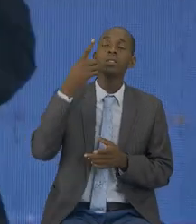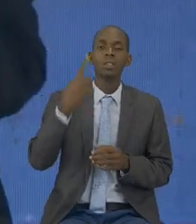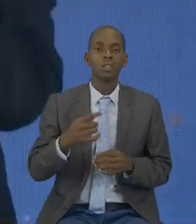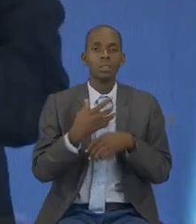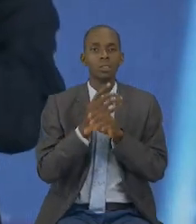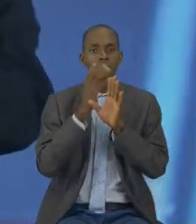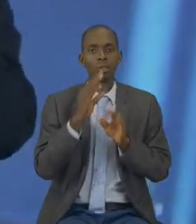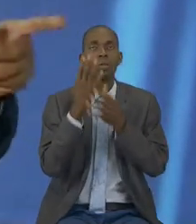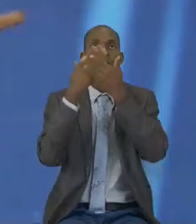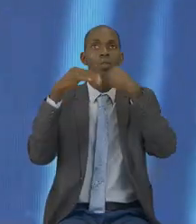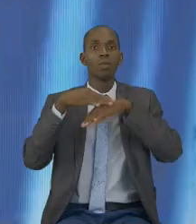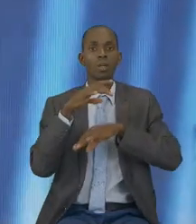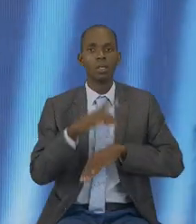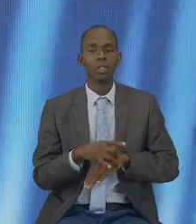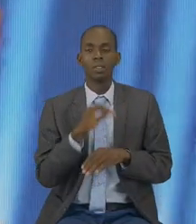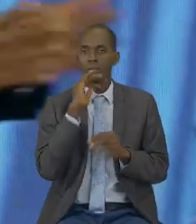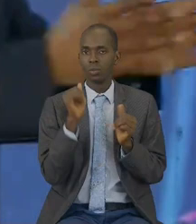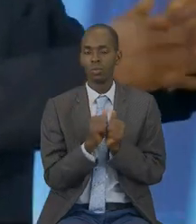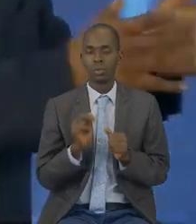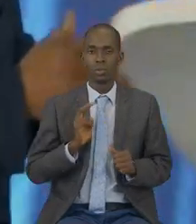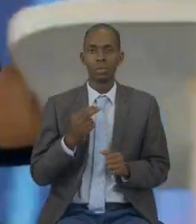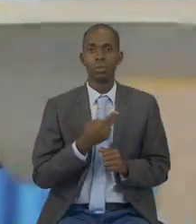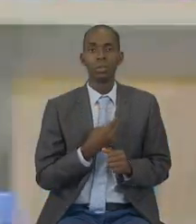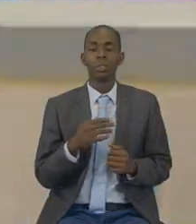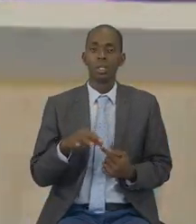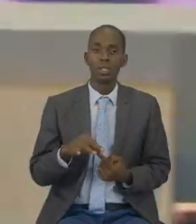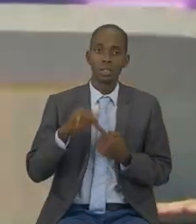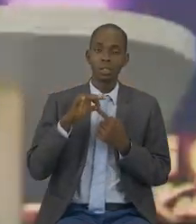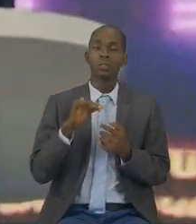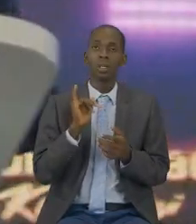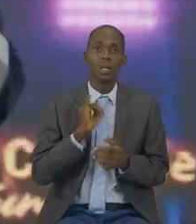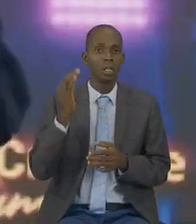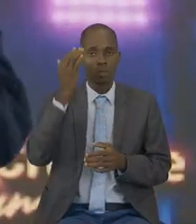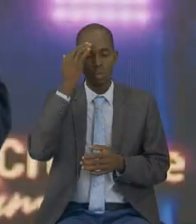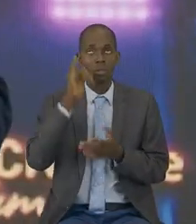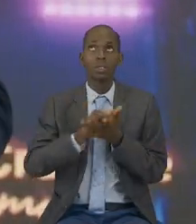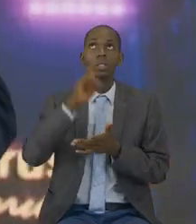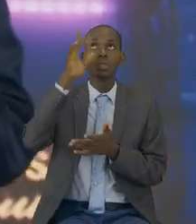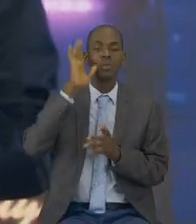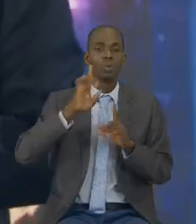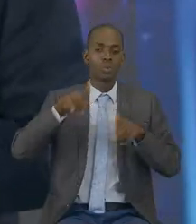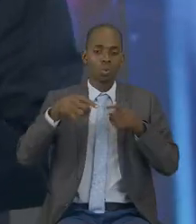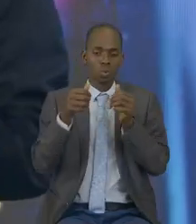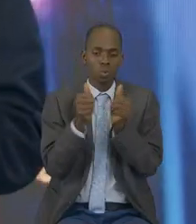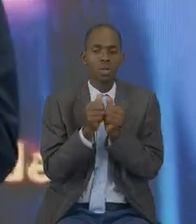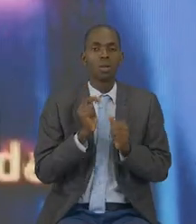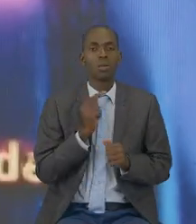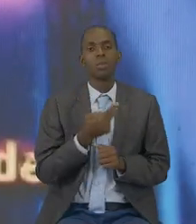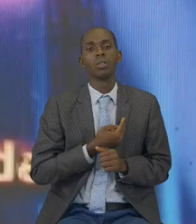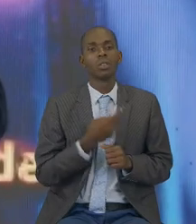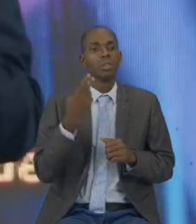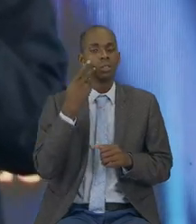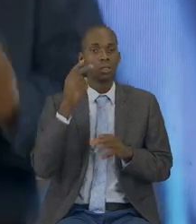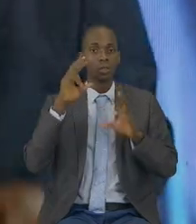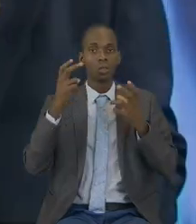earth, except I have the assurance He will go with us. I'm dividing the message today to three